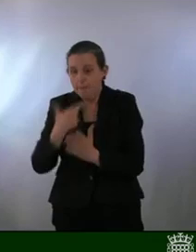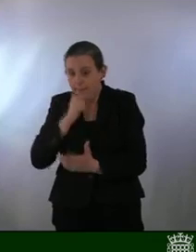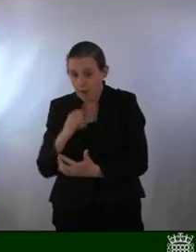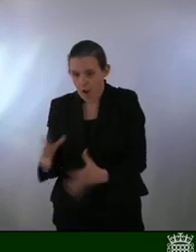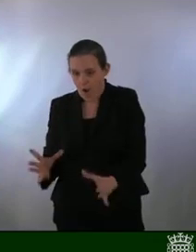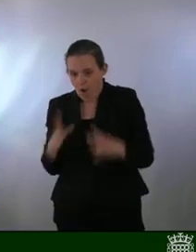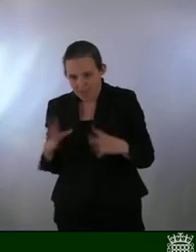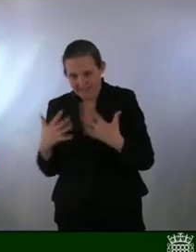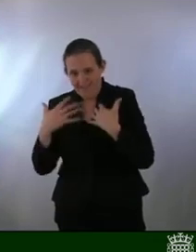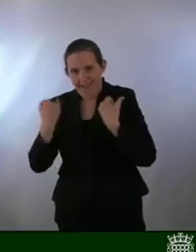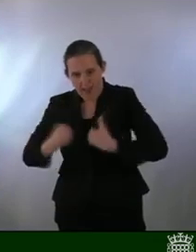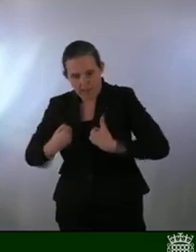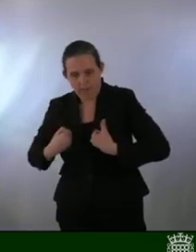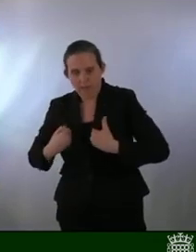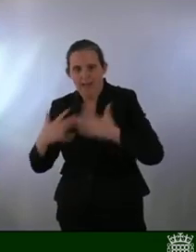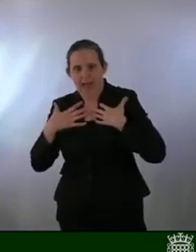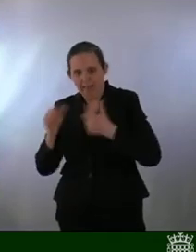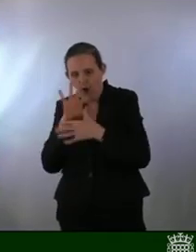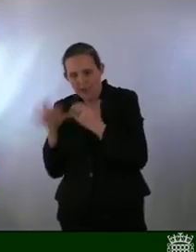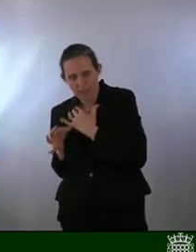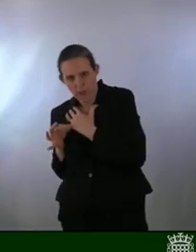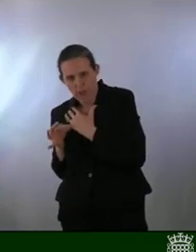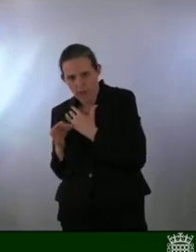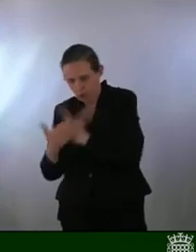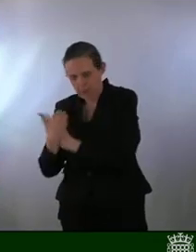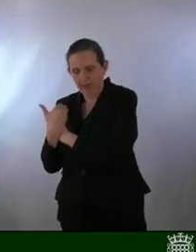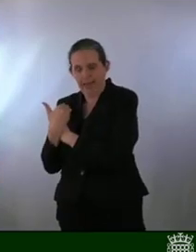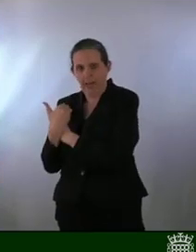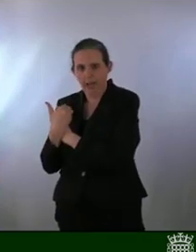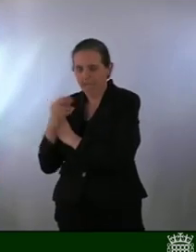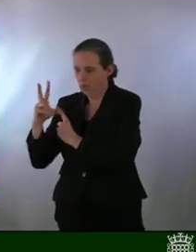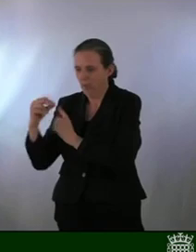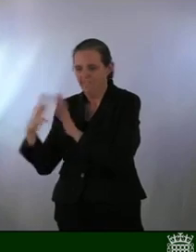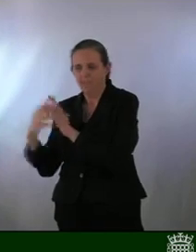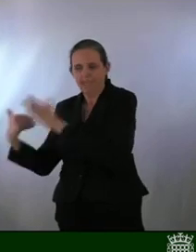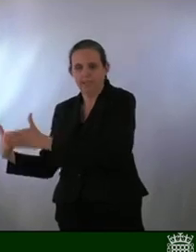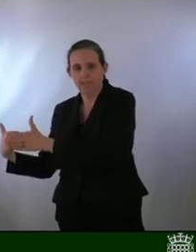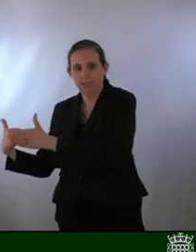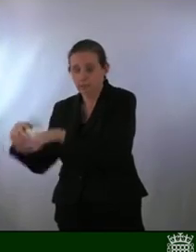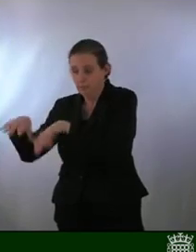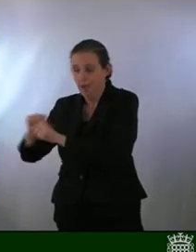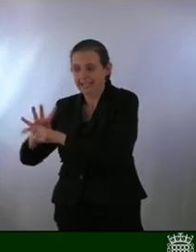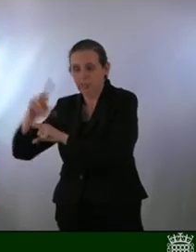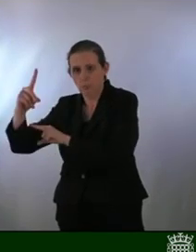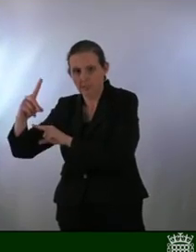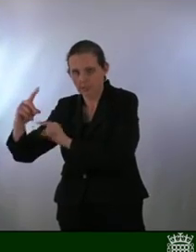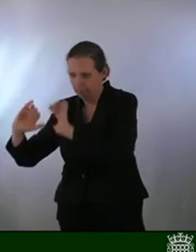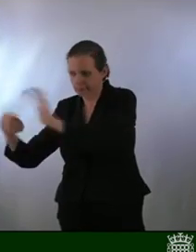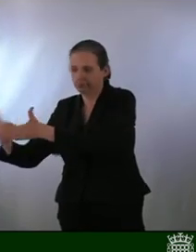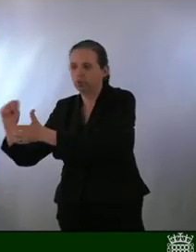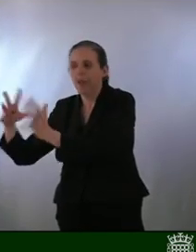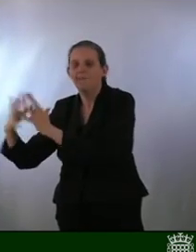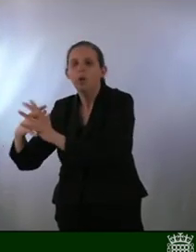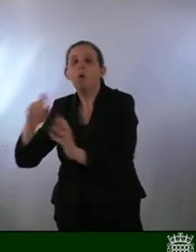existing health conditions, and those who we're going to ask to participate in shielding from next week will